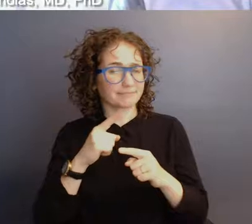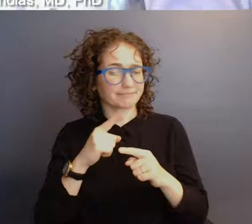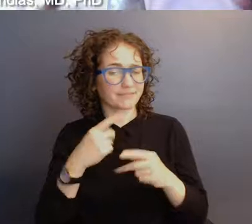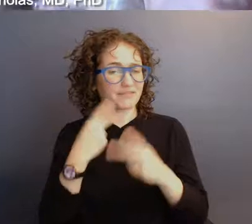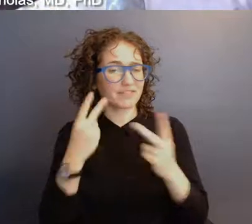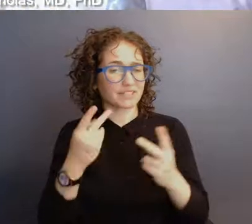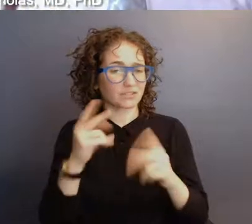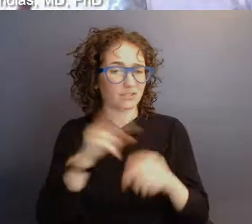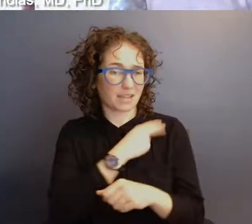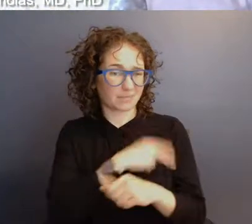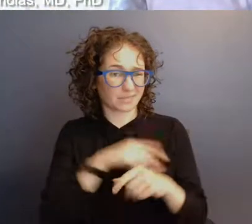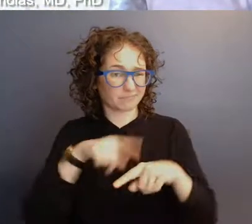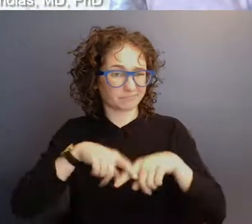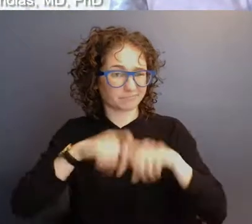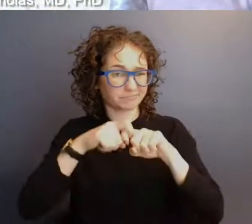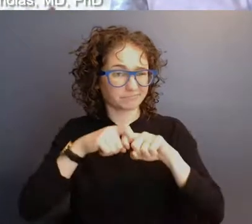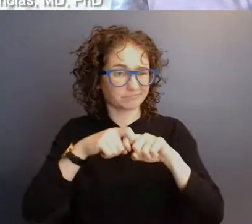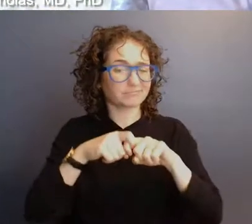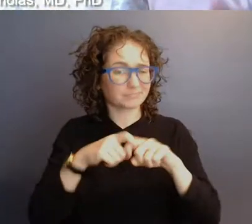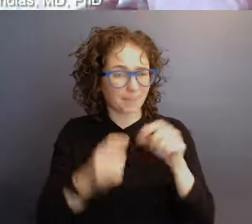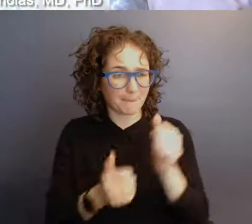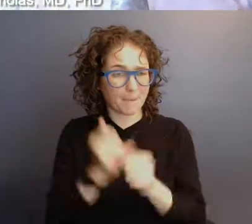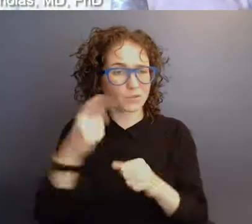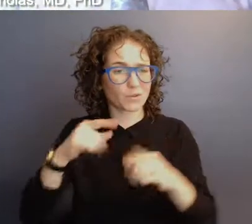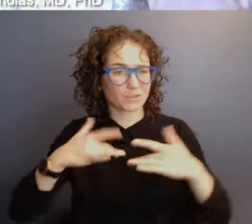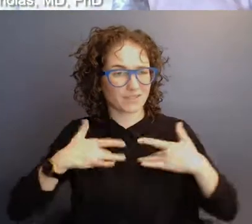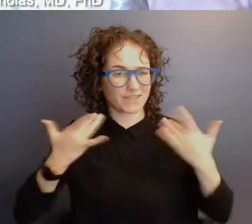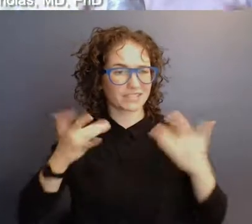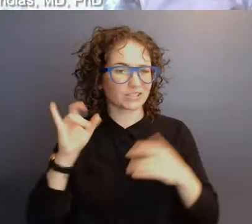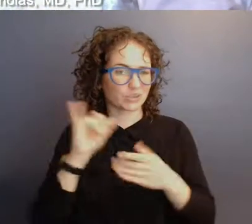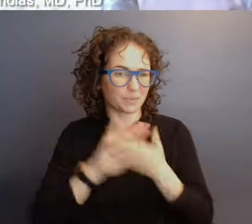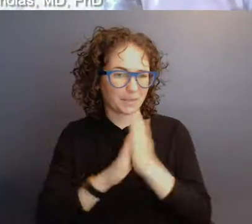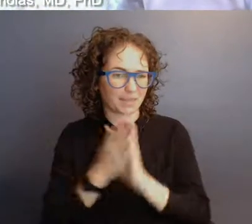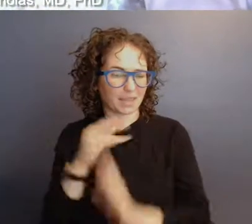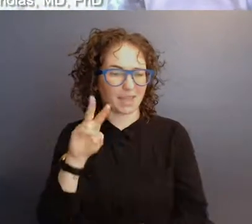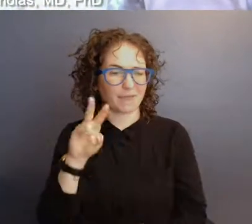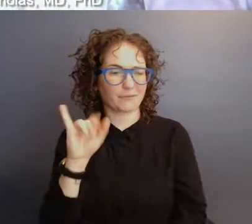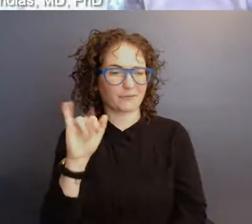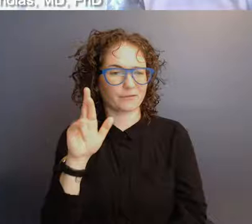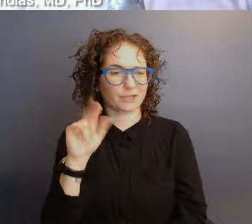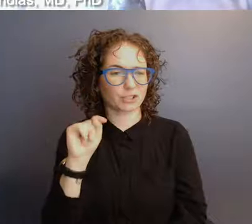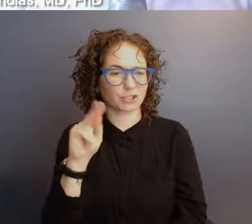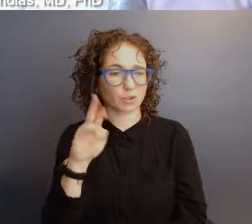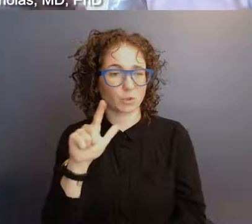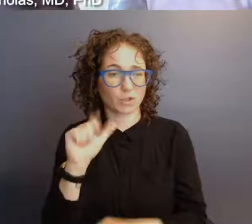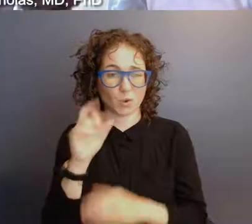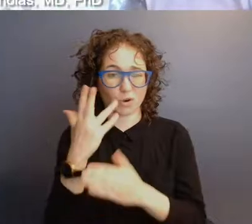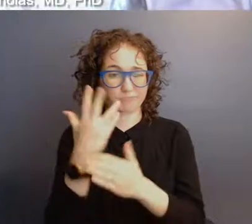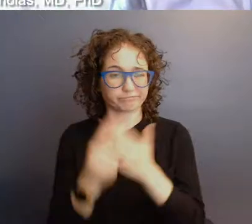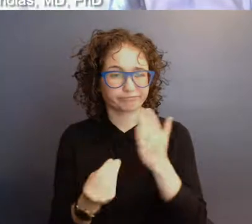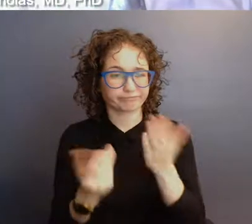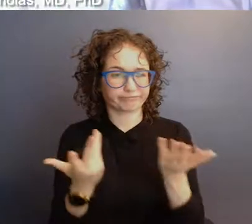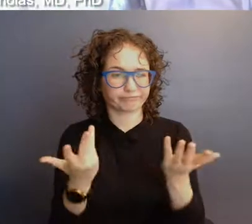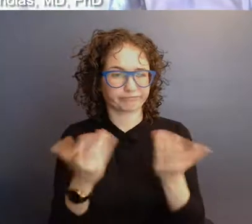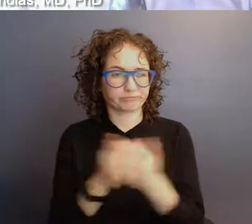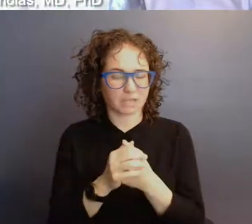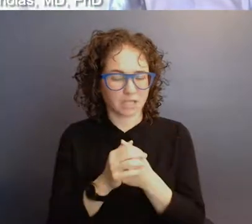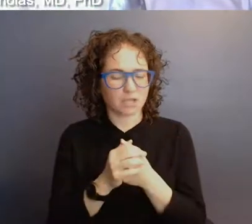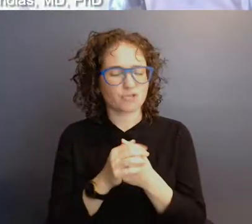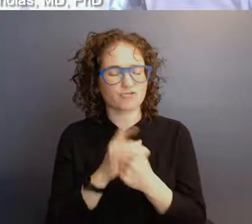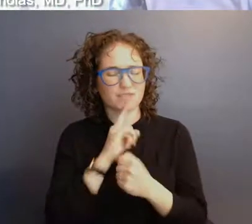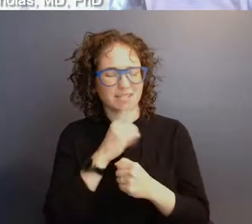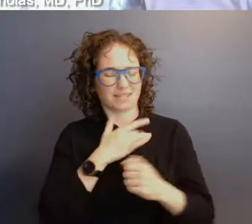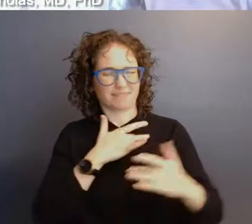months. Most of those signature events have gone virtual or gone away altogether. So what I'm really concerned about